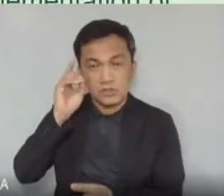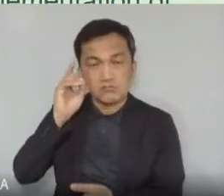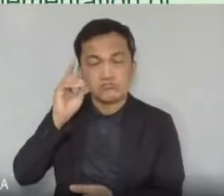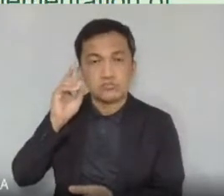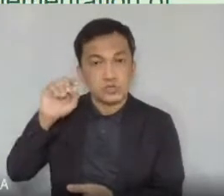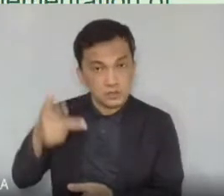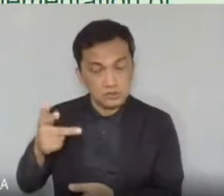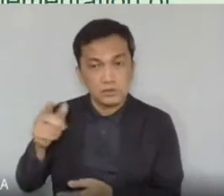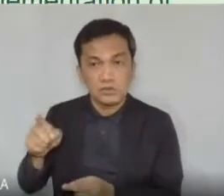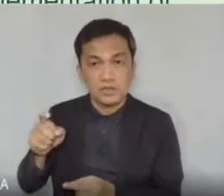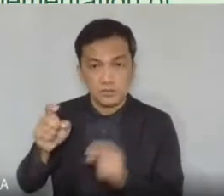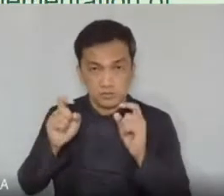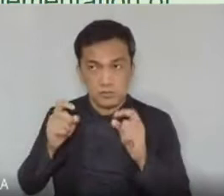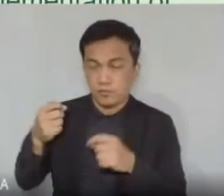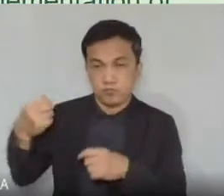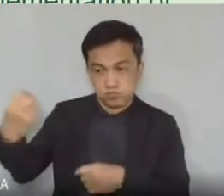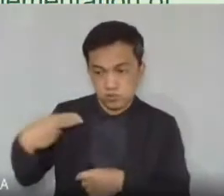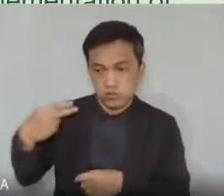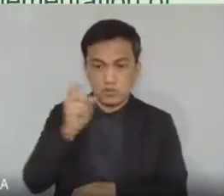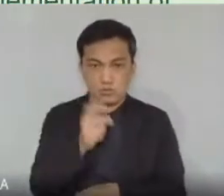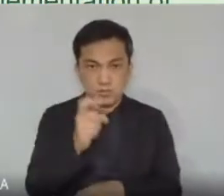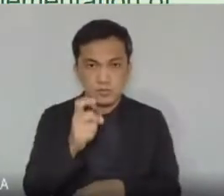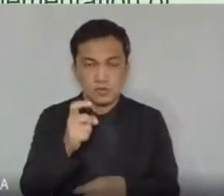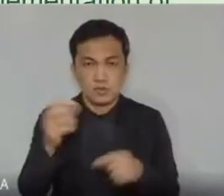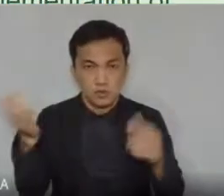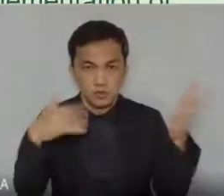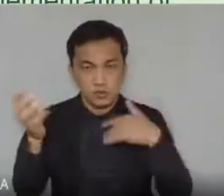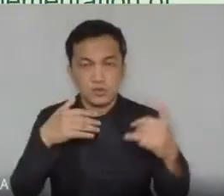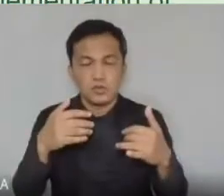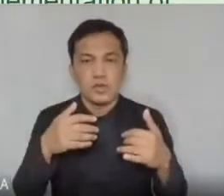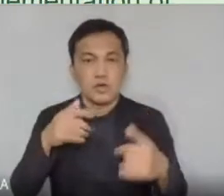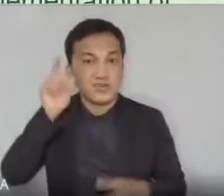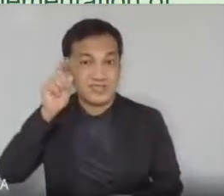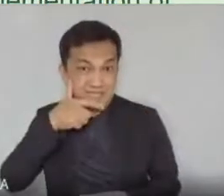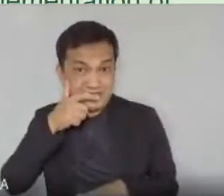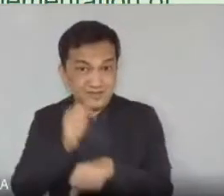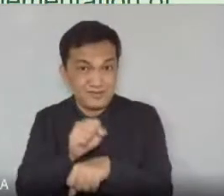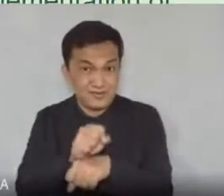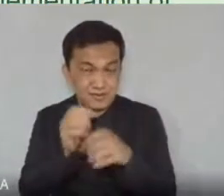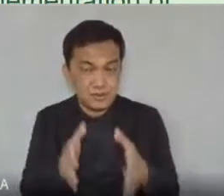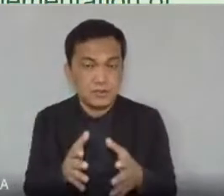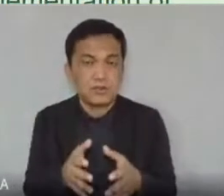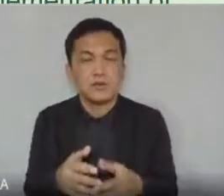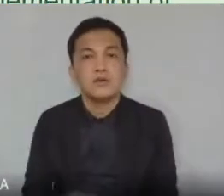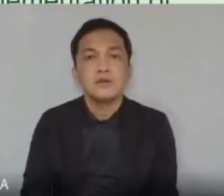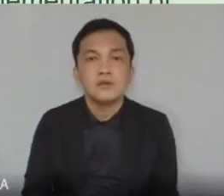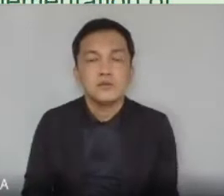number at the start of the pandemic. So what are we to do? Now, this